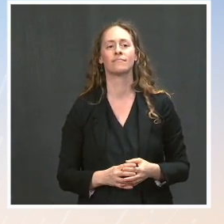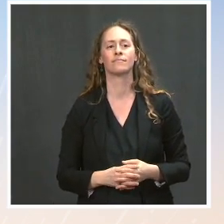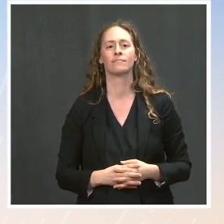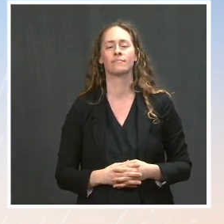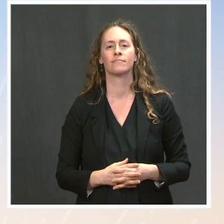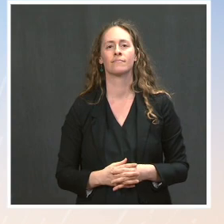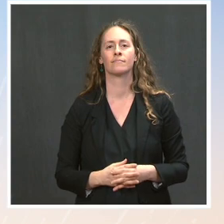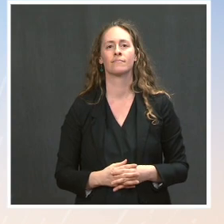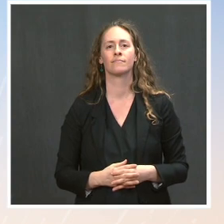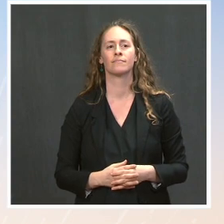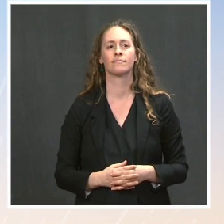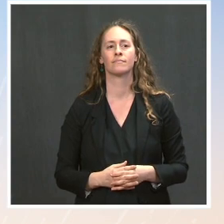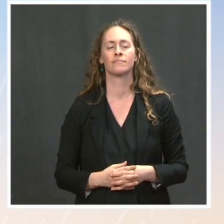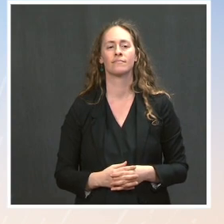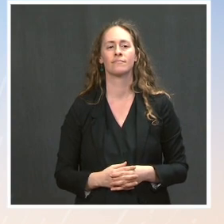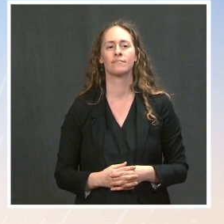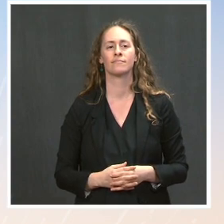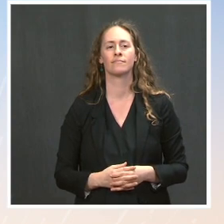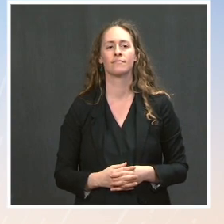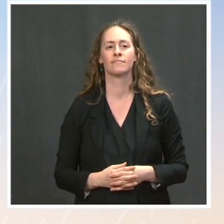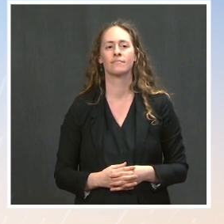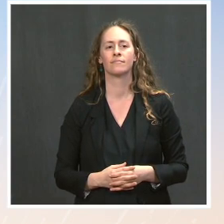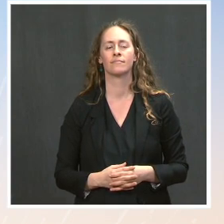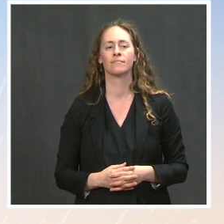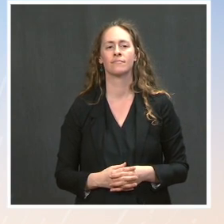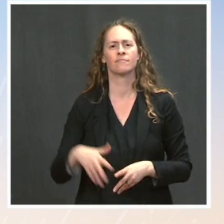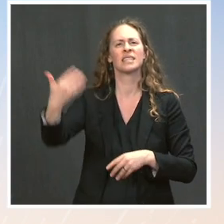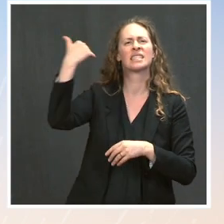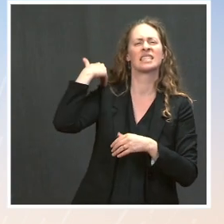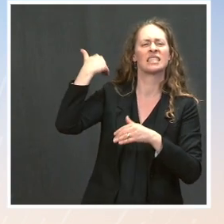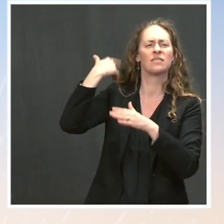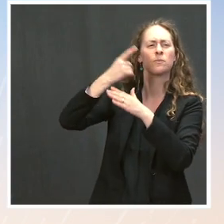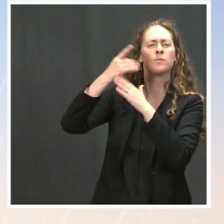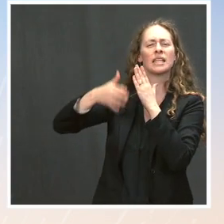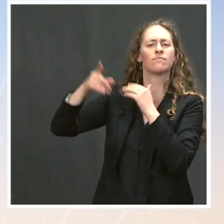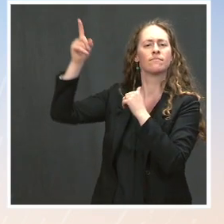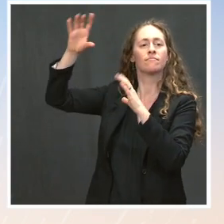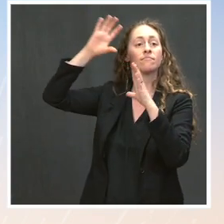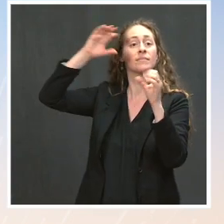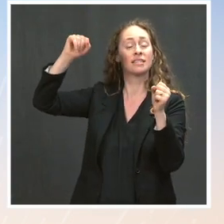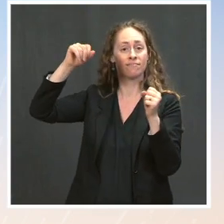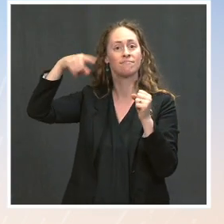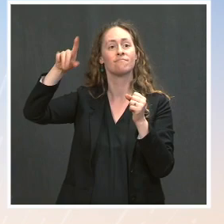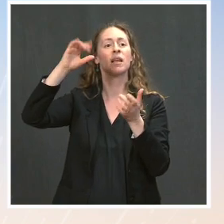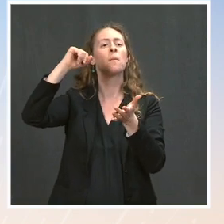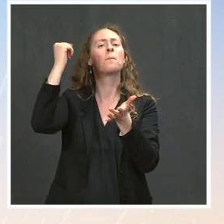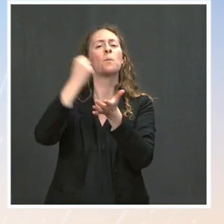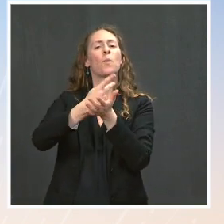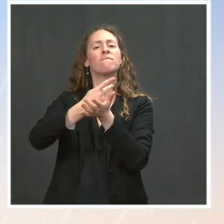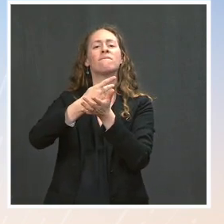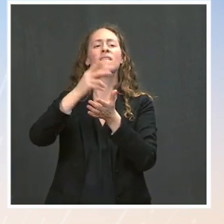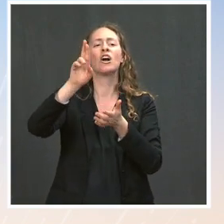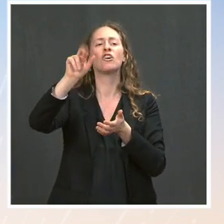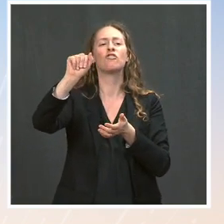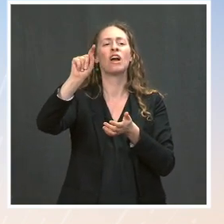Our latest poll over the weekend showed that the president has a 53% approval rating, which is, of course, lower than any recent past president, except